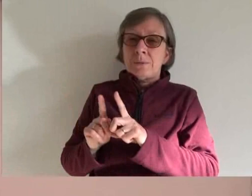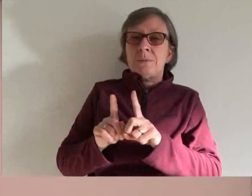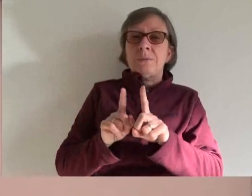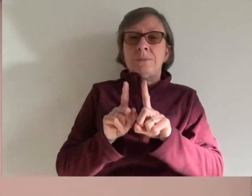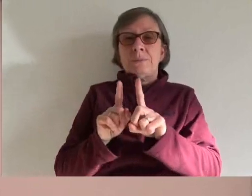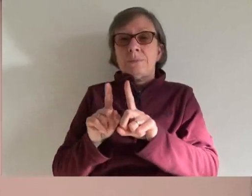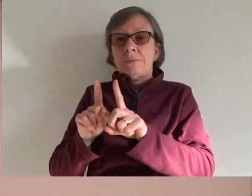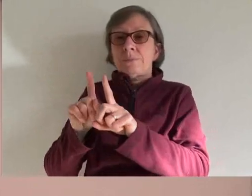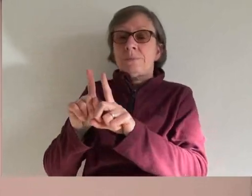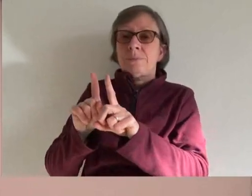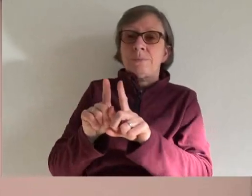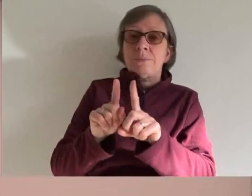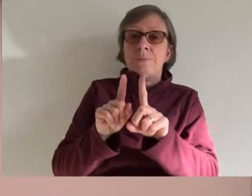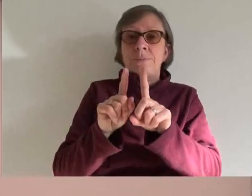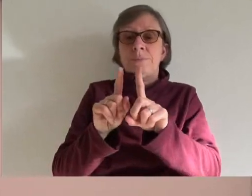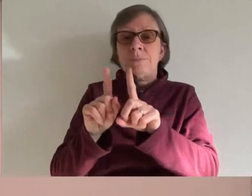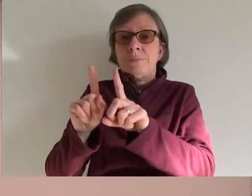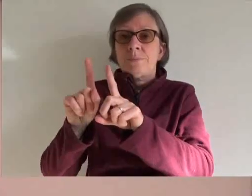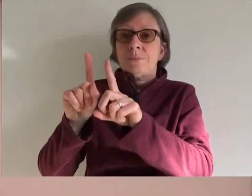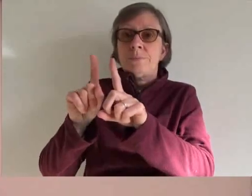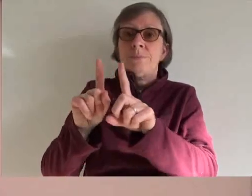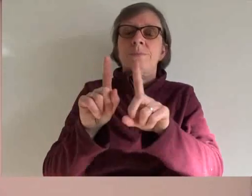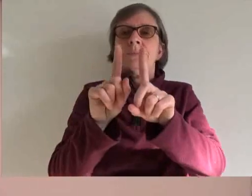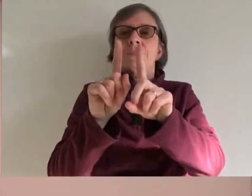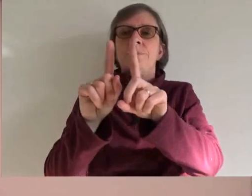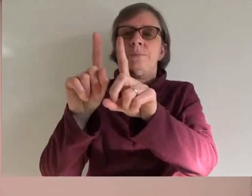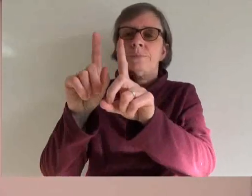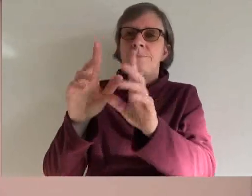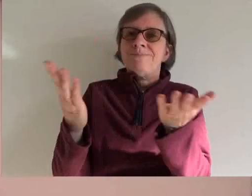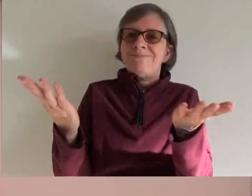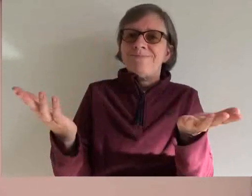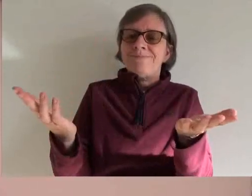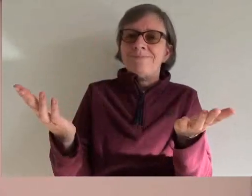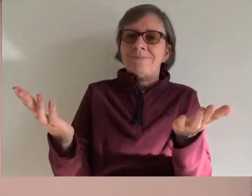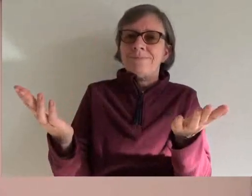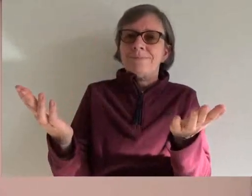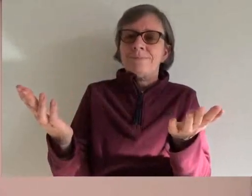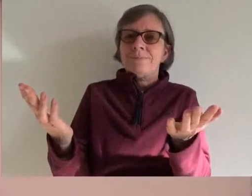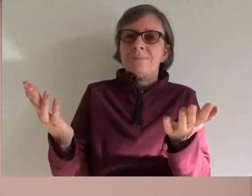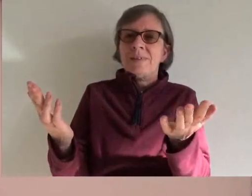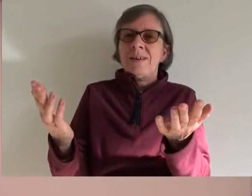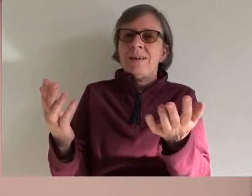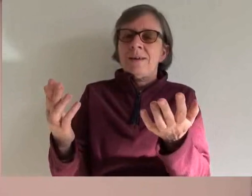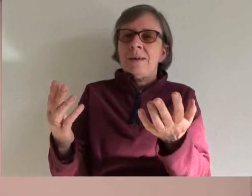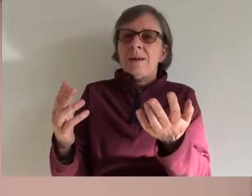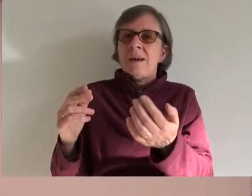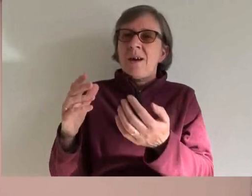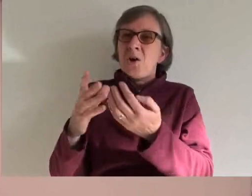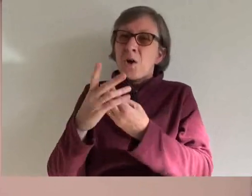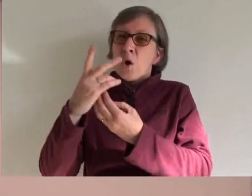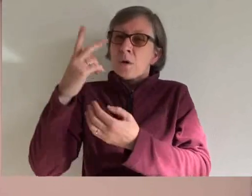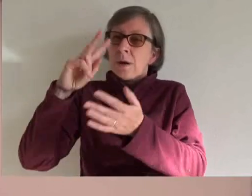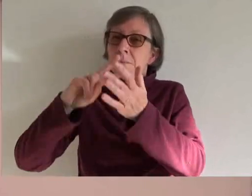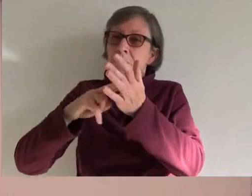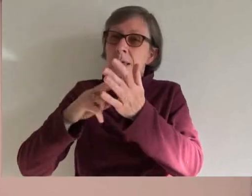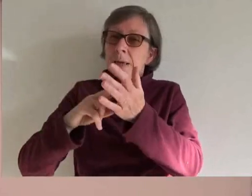on, which we are coming to an end point, and it's planned by God for each one of us if we put our trust in him.